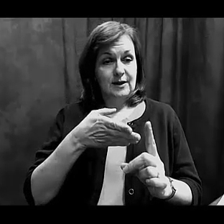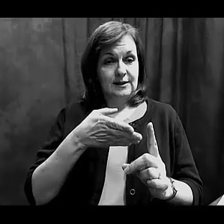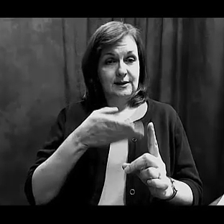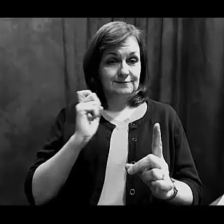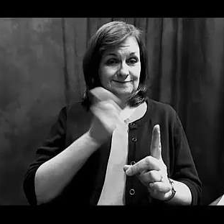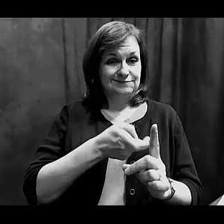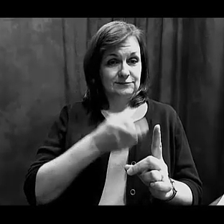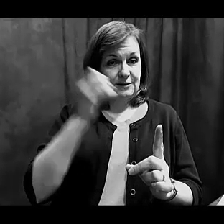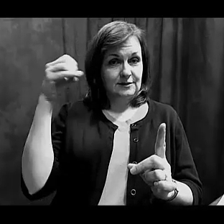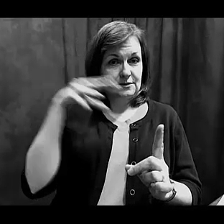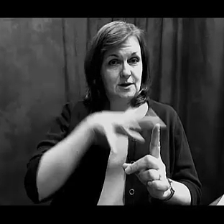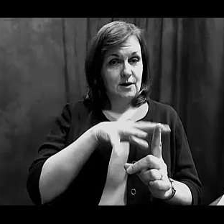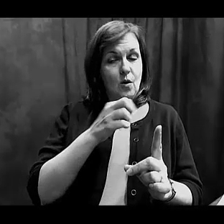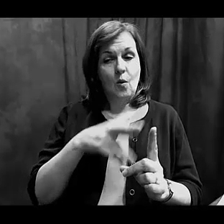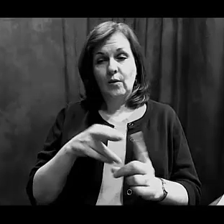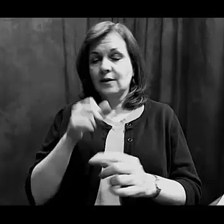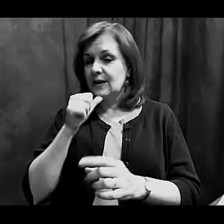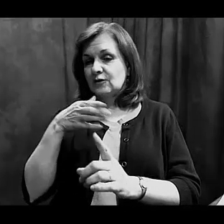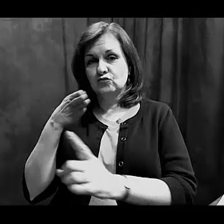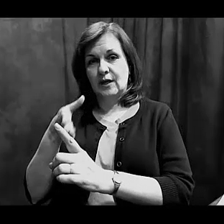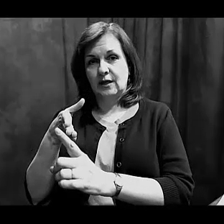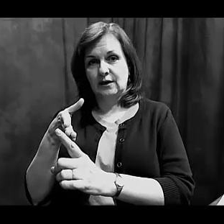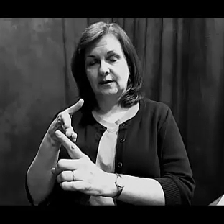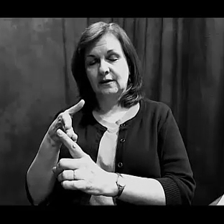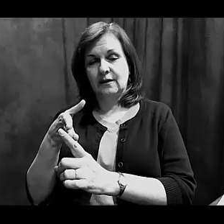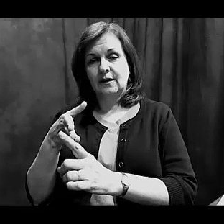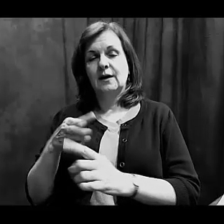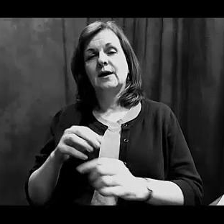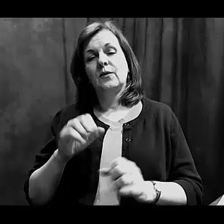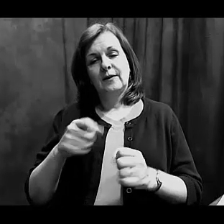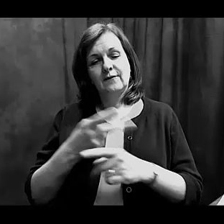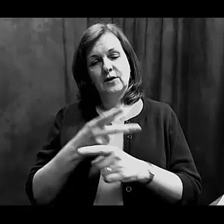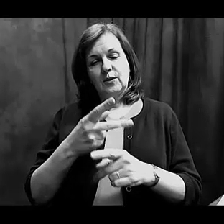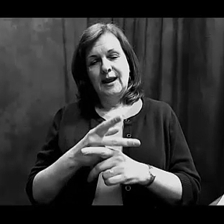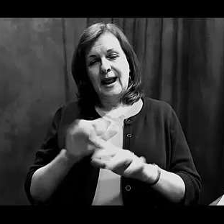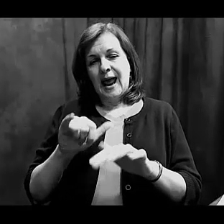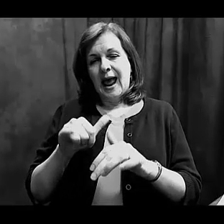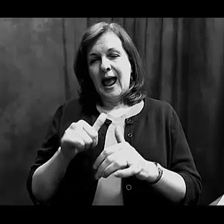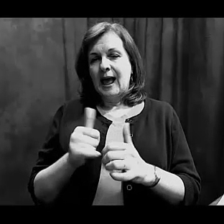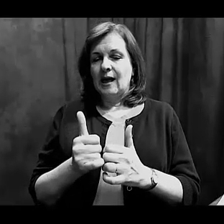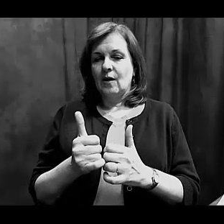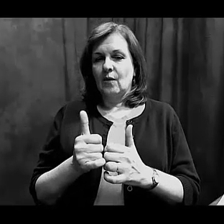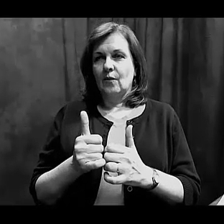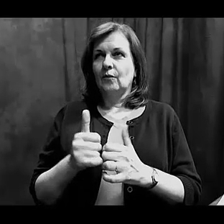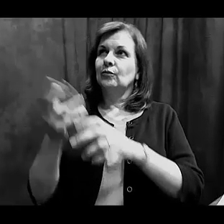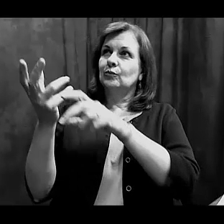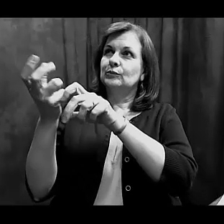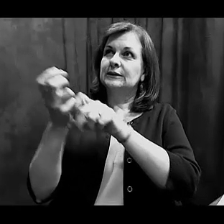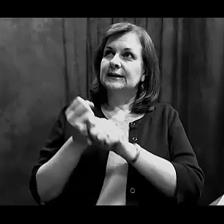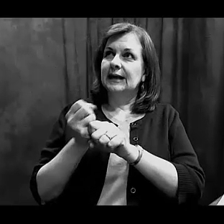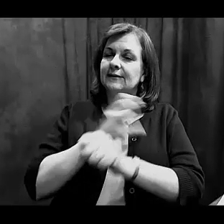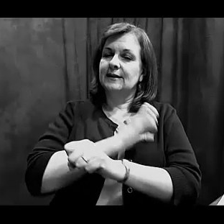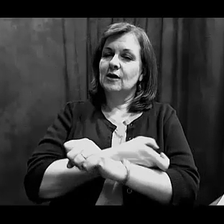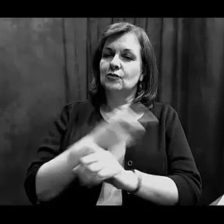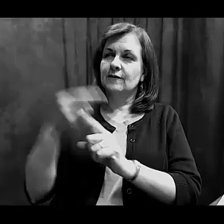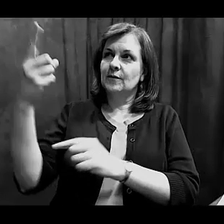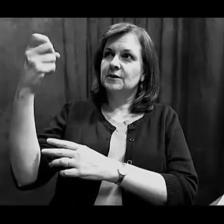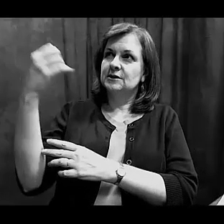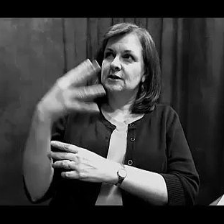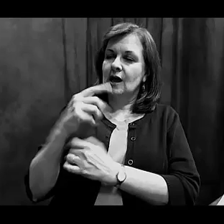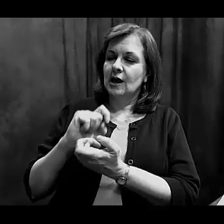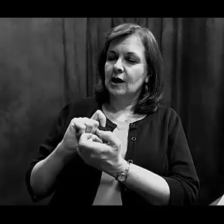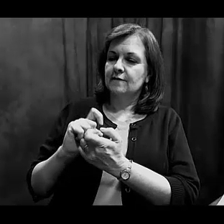what we have to think about is how life takes that energy indirectly or directly